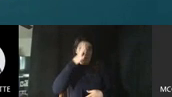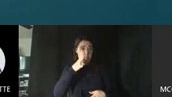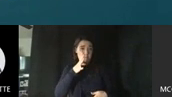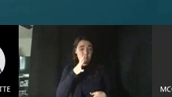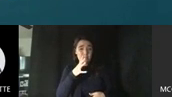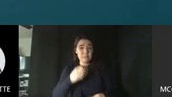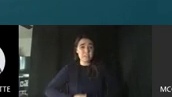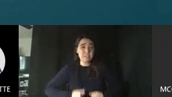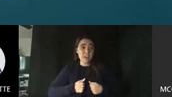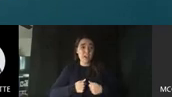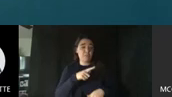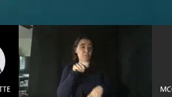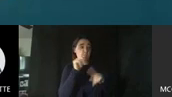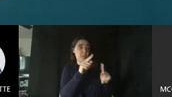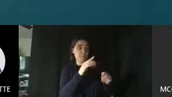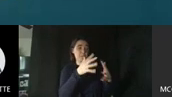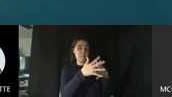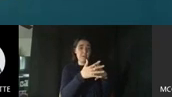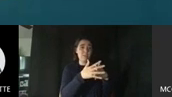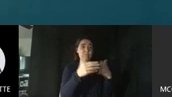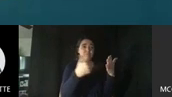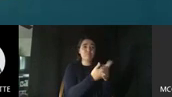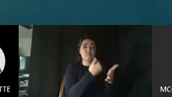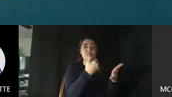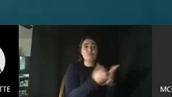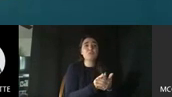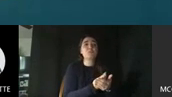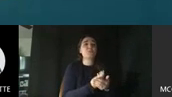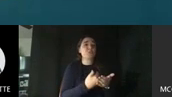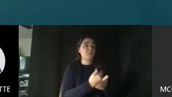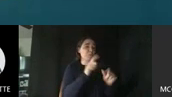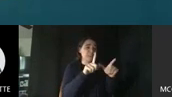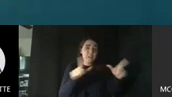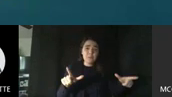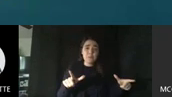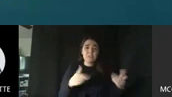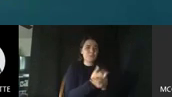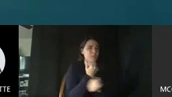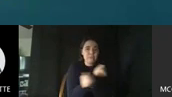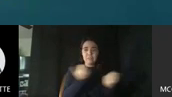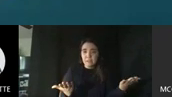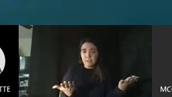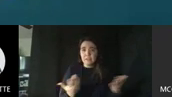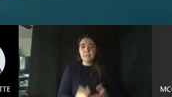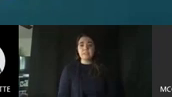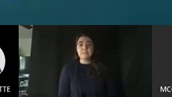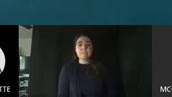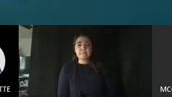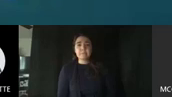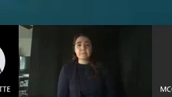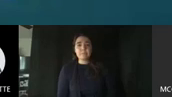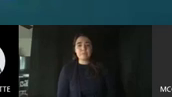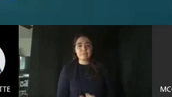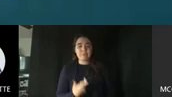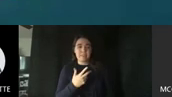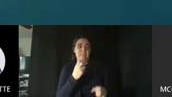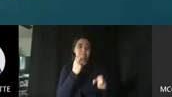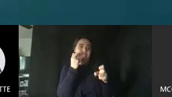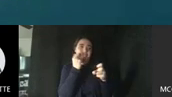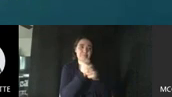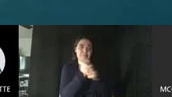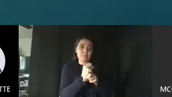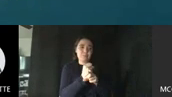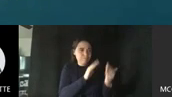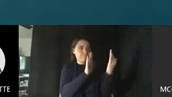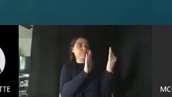new country and a new language and a new everything, they faced that difficulty and they faced it